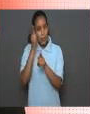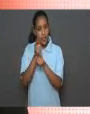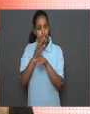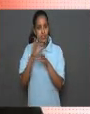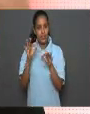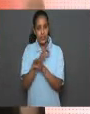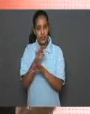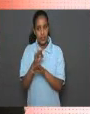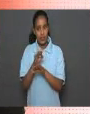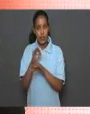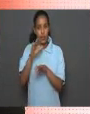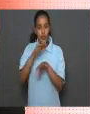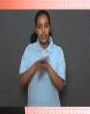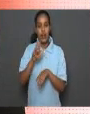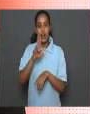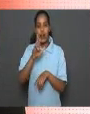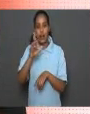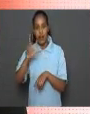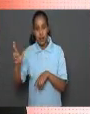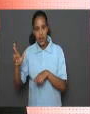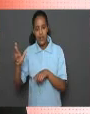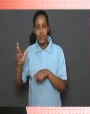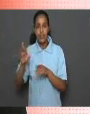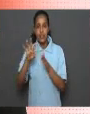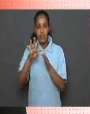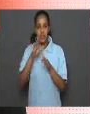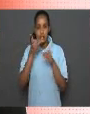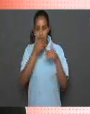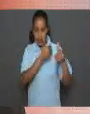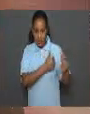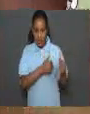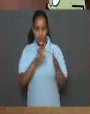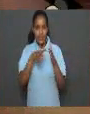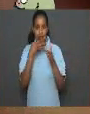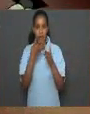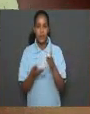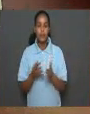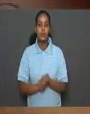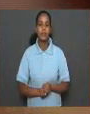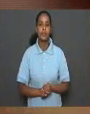on the right side of the table.